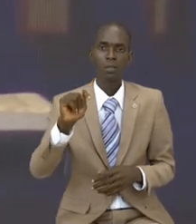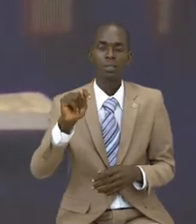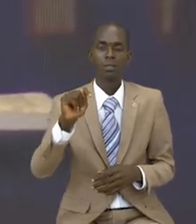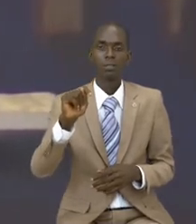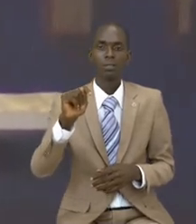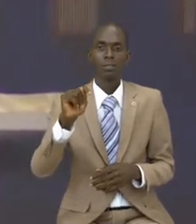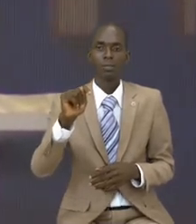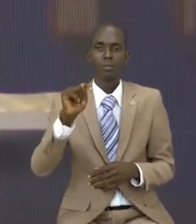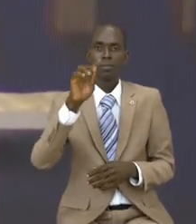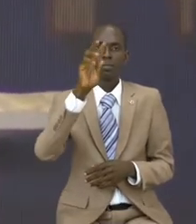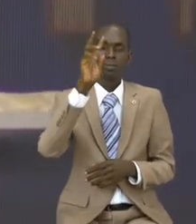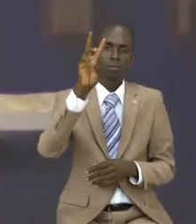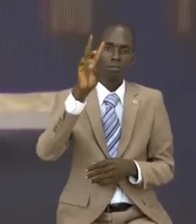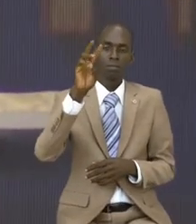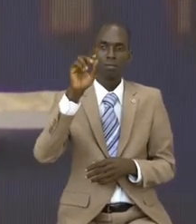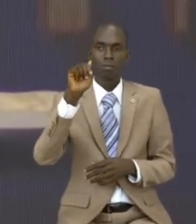W-A-I-T.